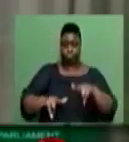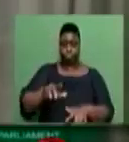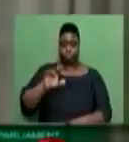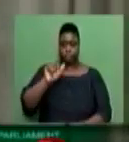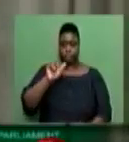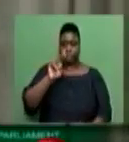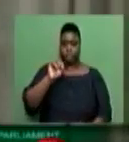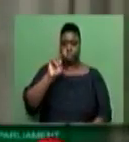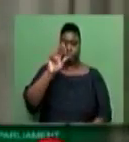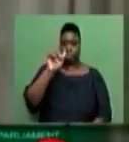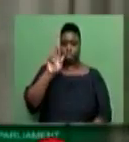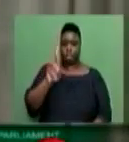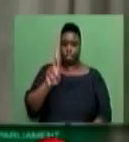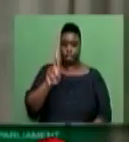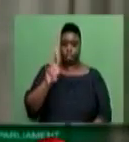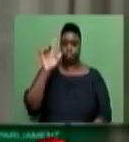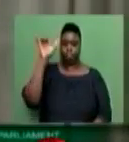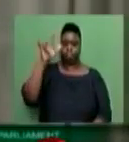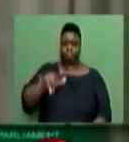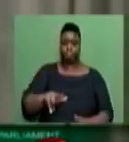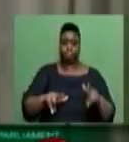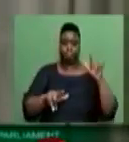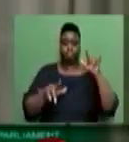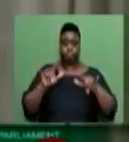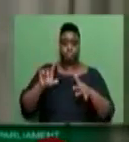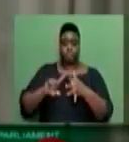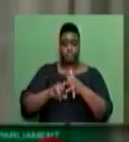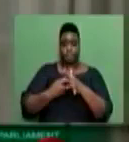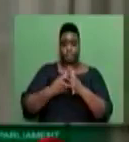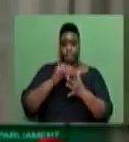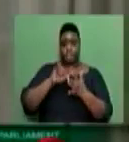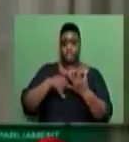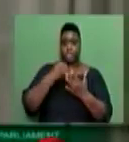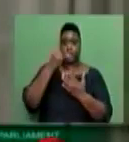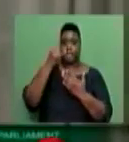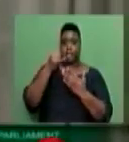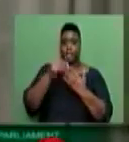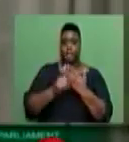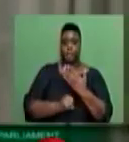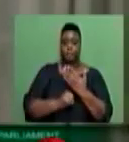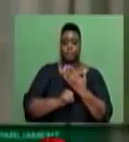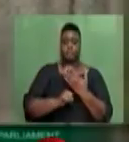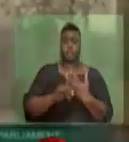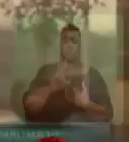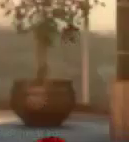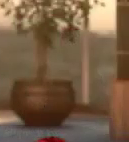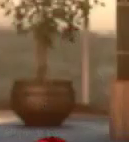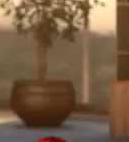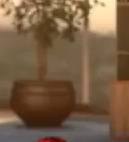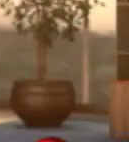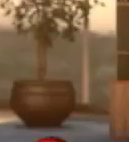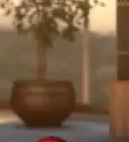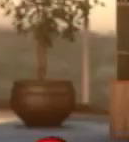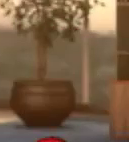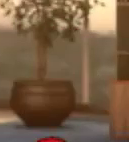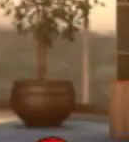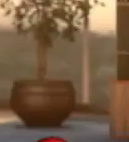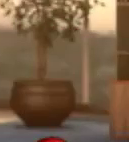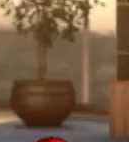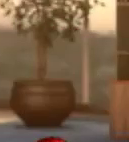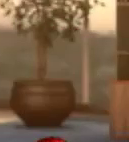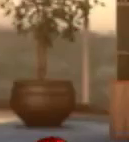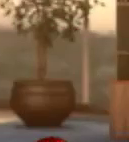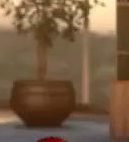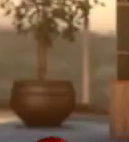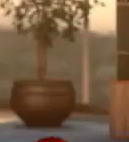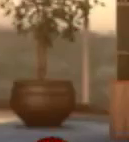in January 2021. Additionally, the Inter-Island Seabridge will benefit. All right, that's the Minister